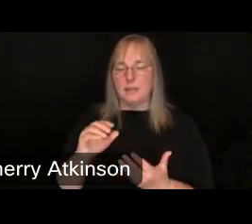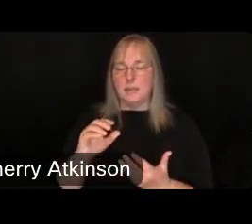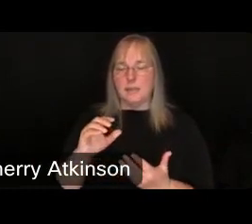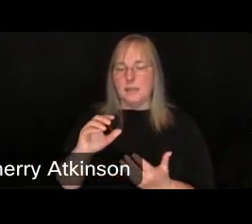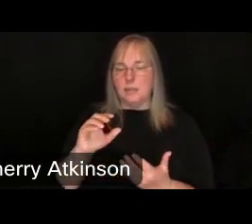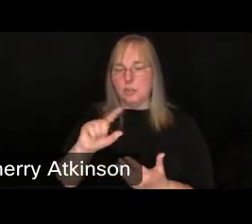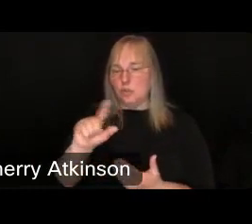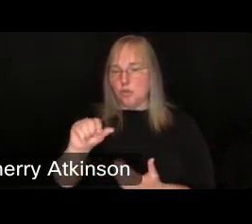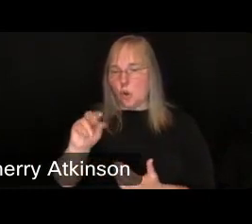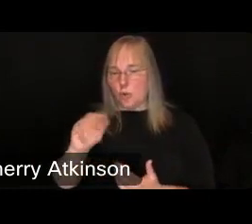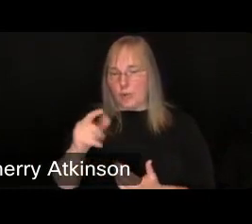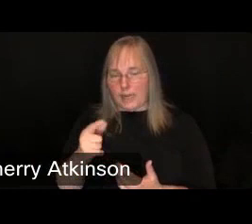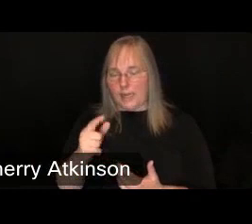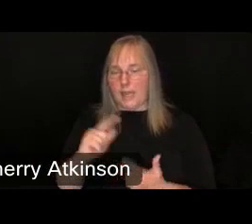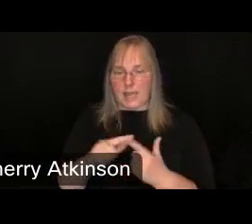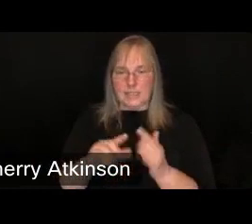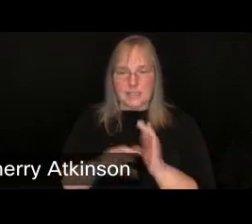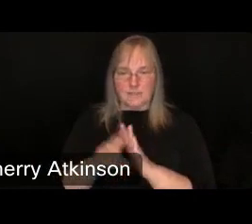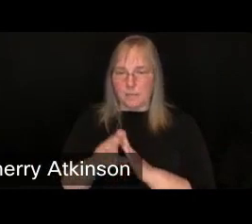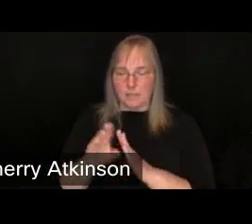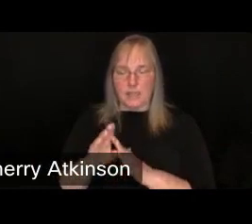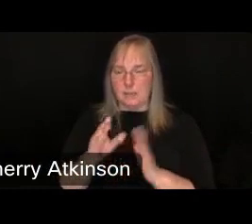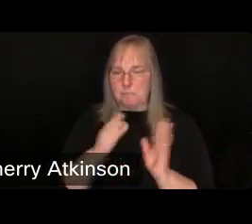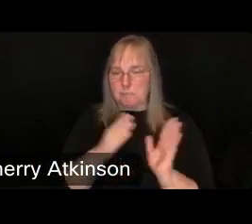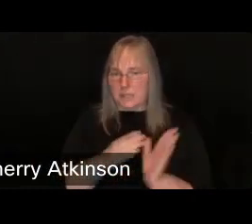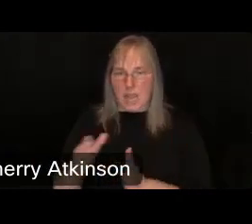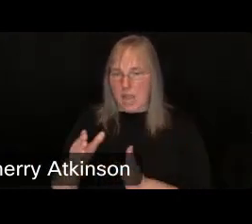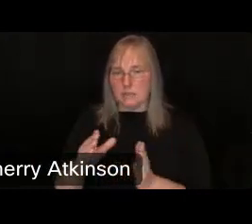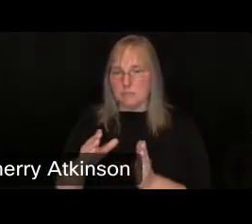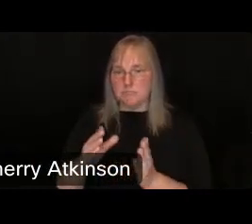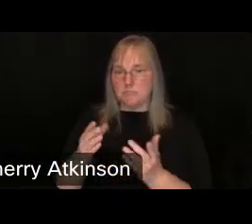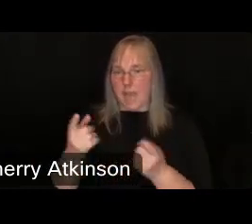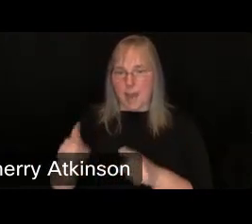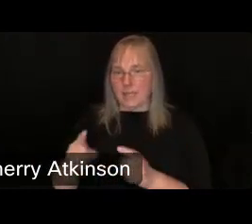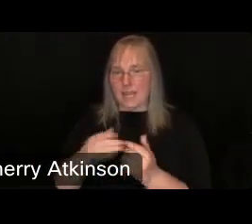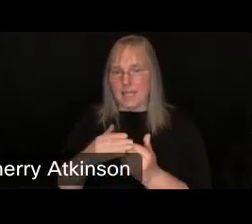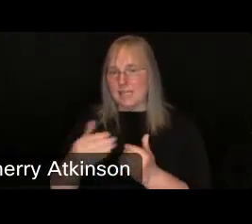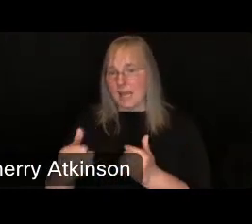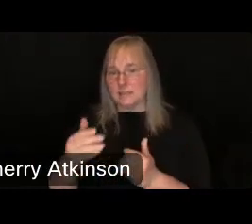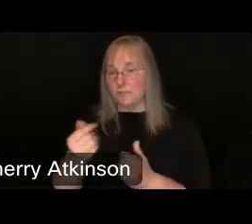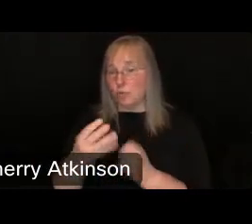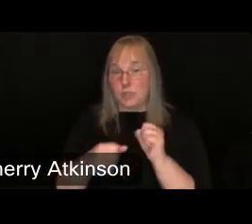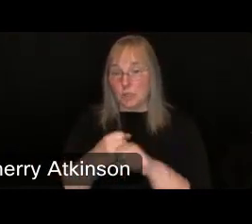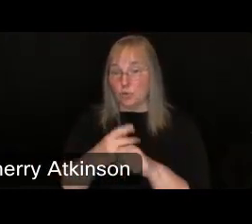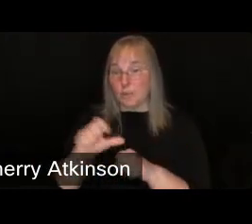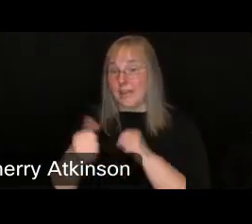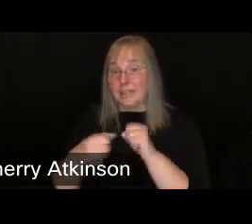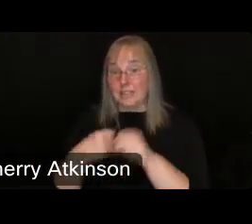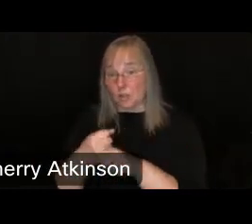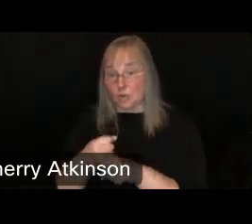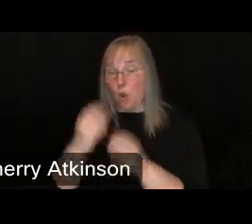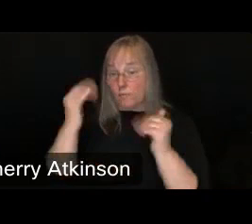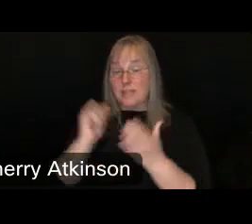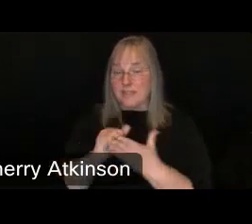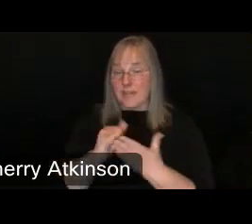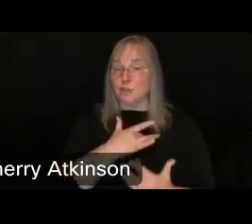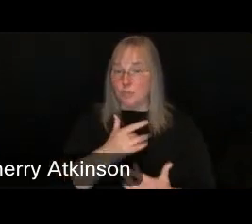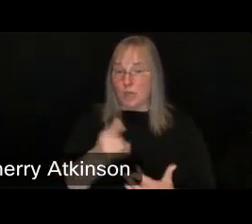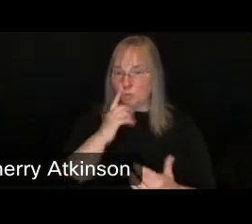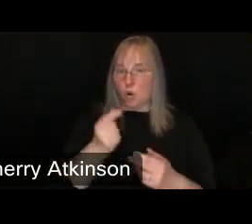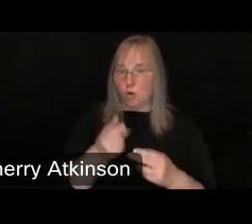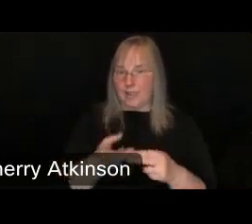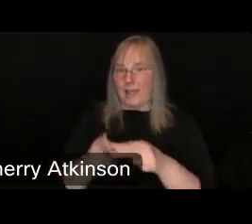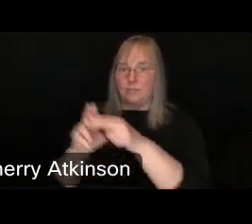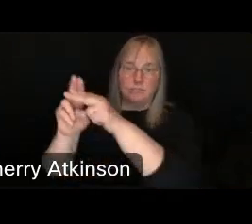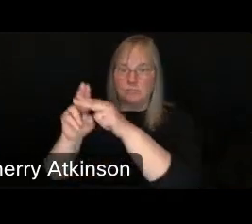development plan in next couple years or decade, hopefully the trend will get reversed a little bit, but it may not go